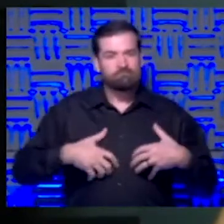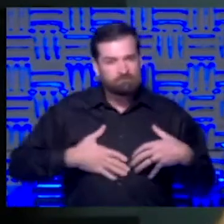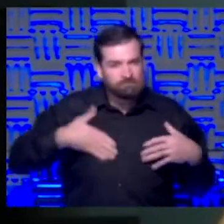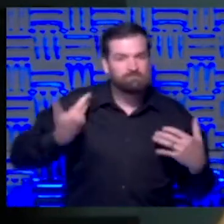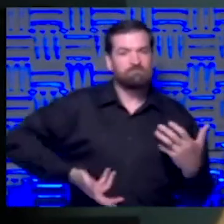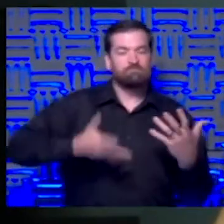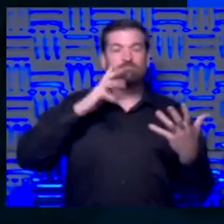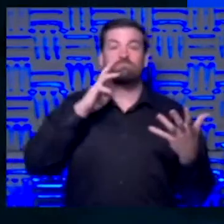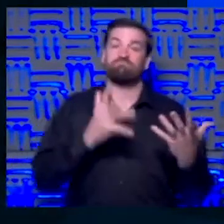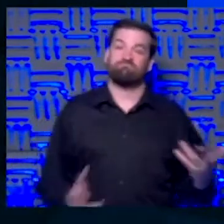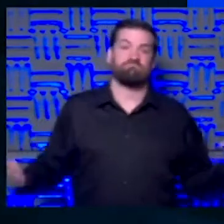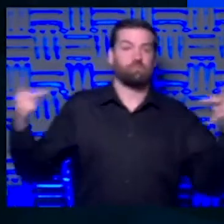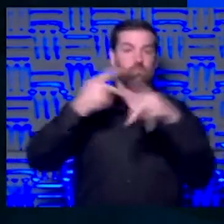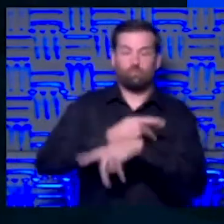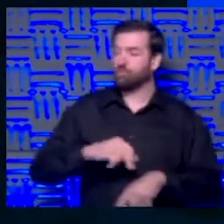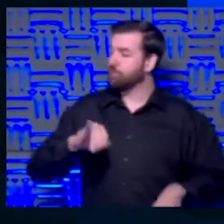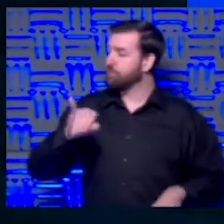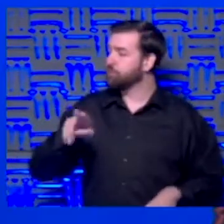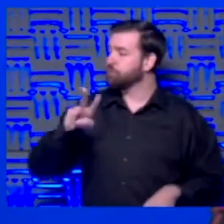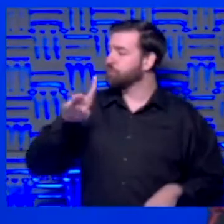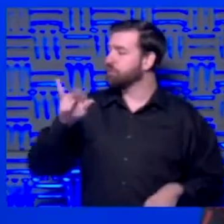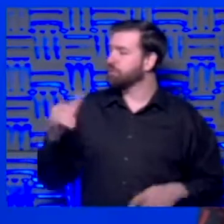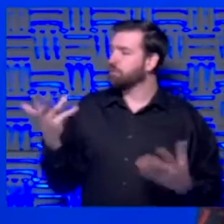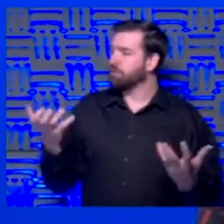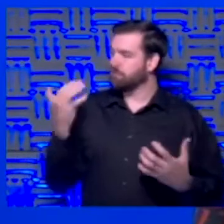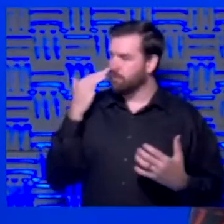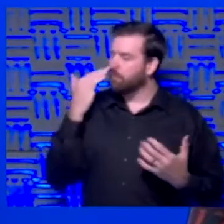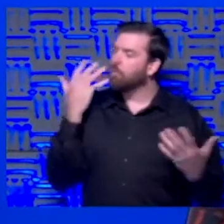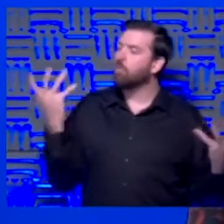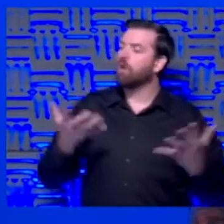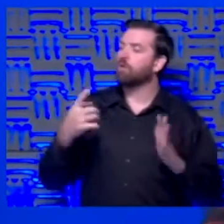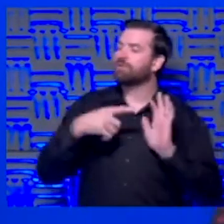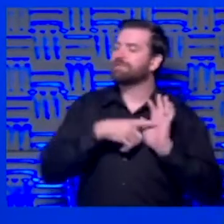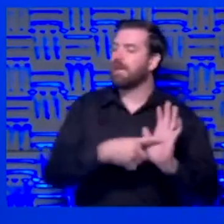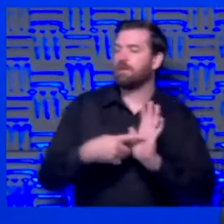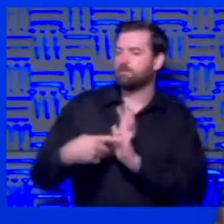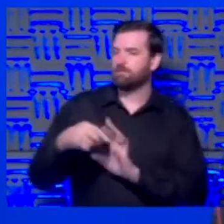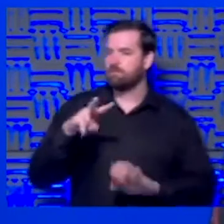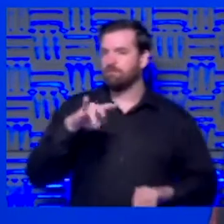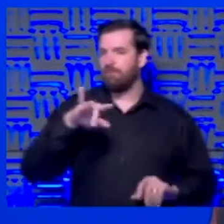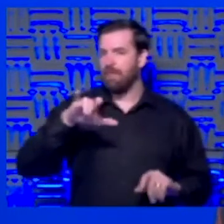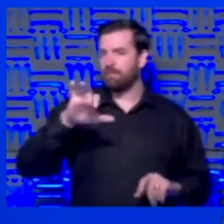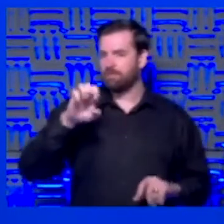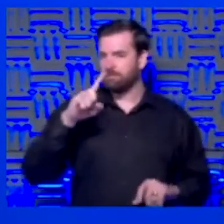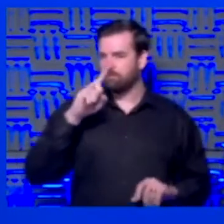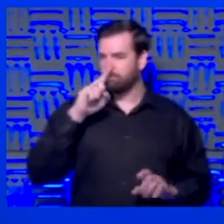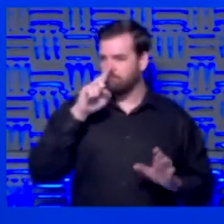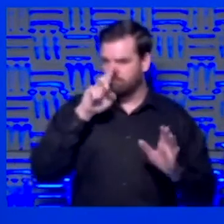Judy wants to know, what are signs of violence to look for?